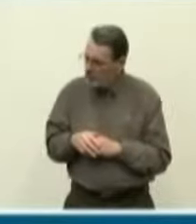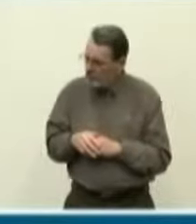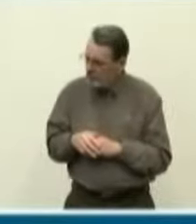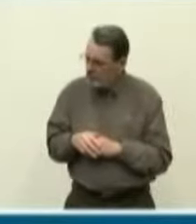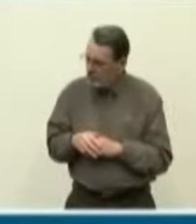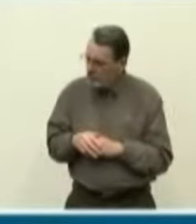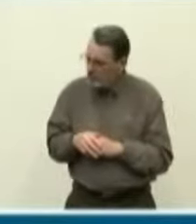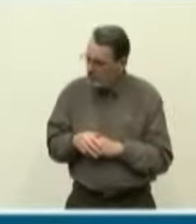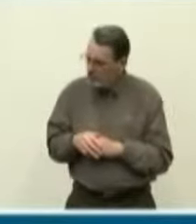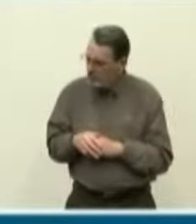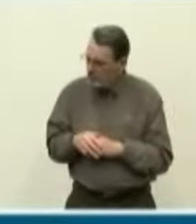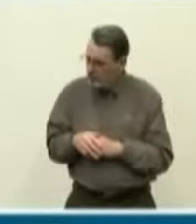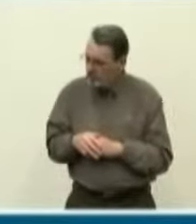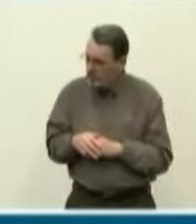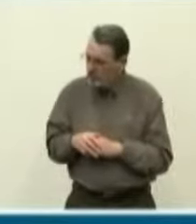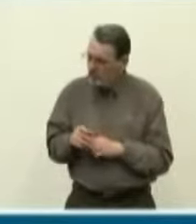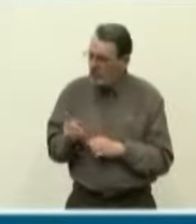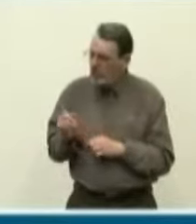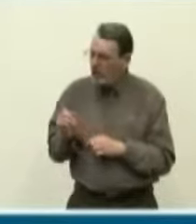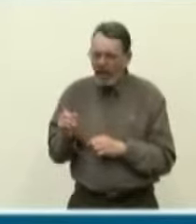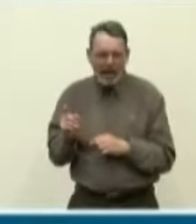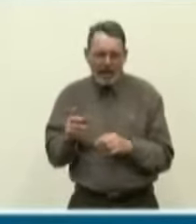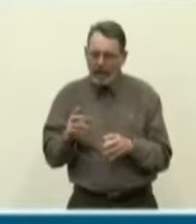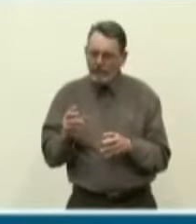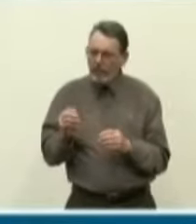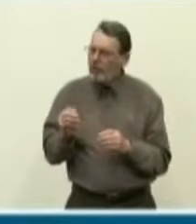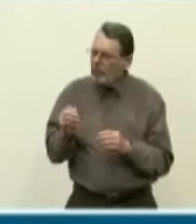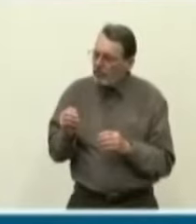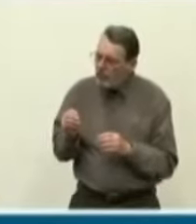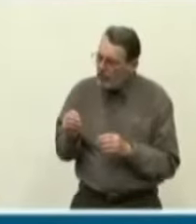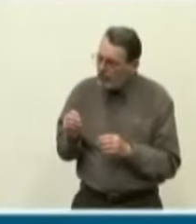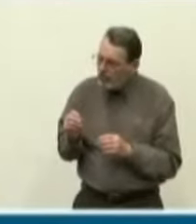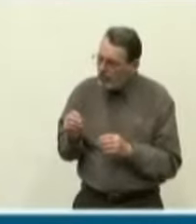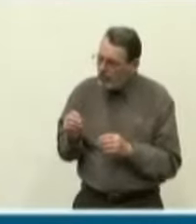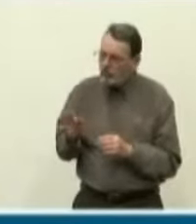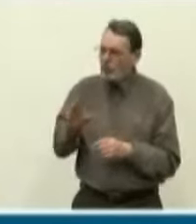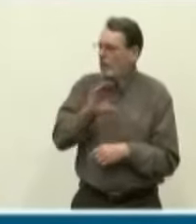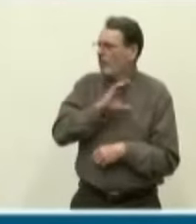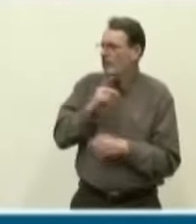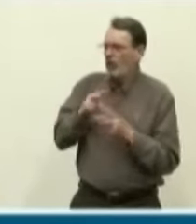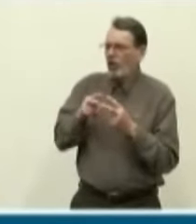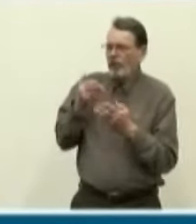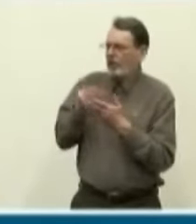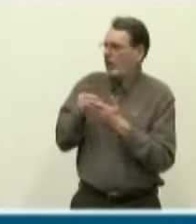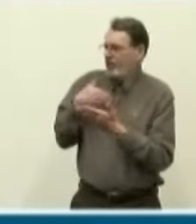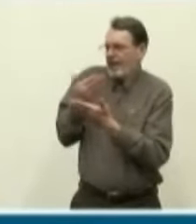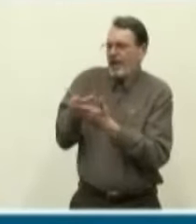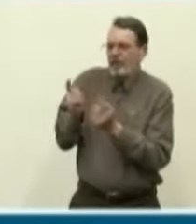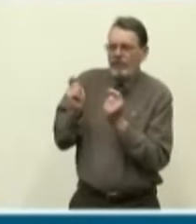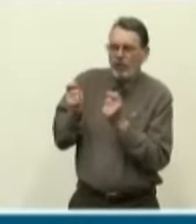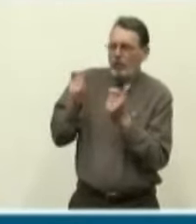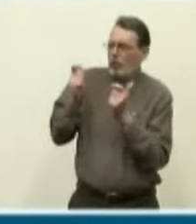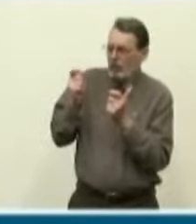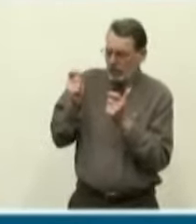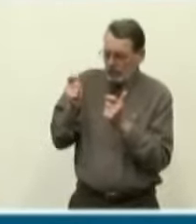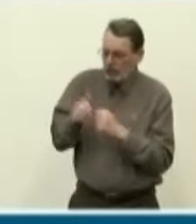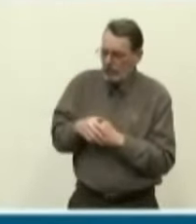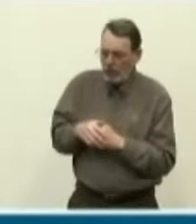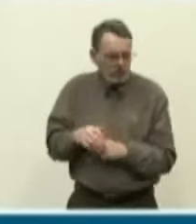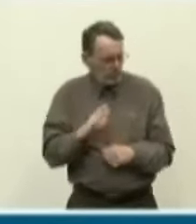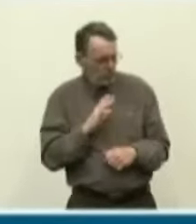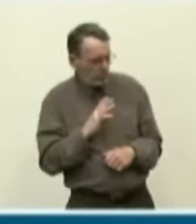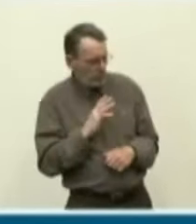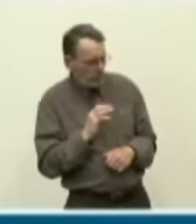6 seconds. Hold on. I'm letting them know right now. Sorry, I sent it up right away. That's why I think they're nearby, so they got there pretty quick. That's